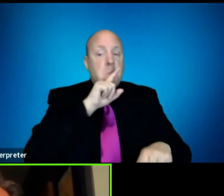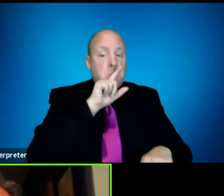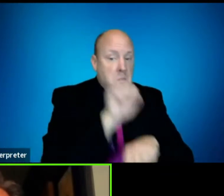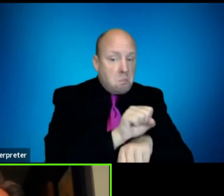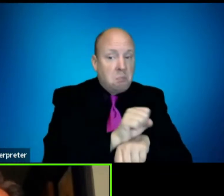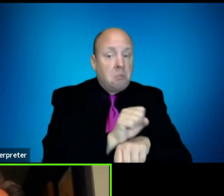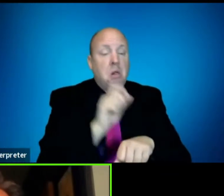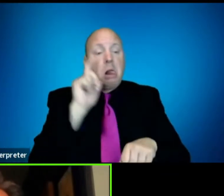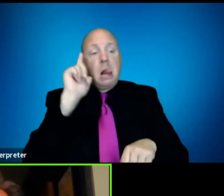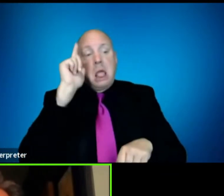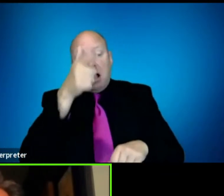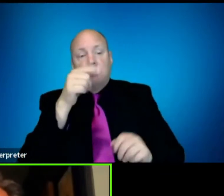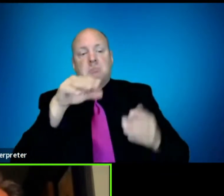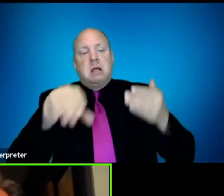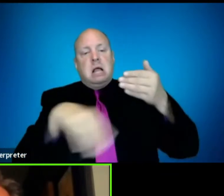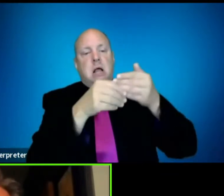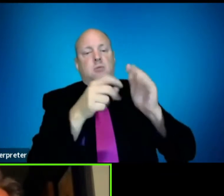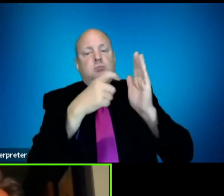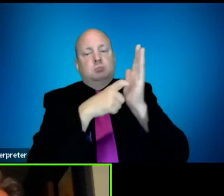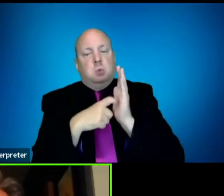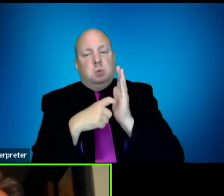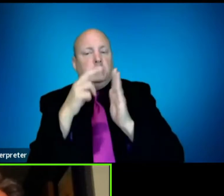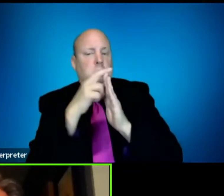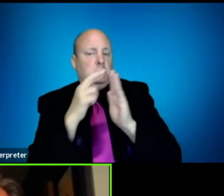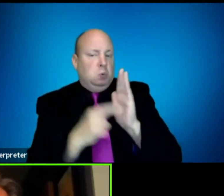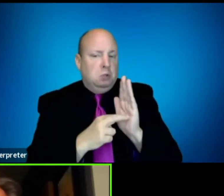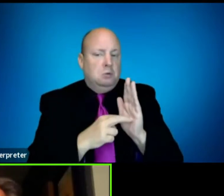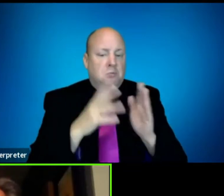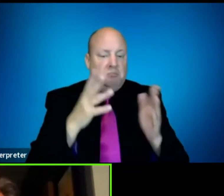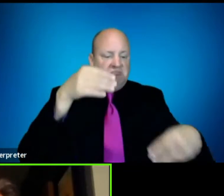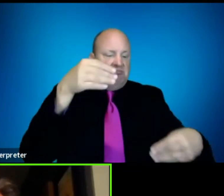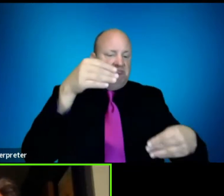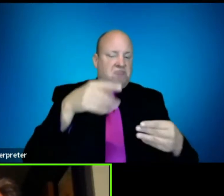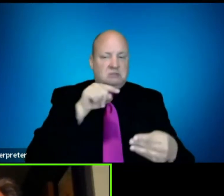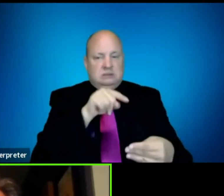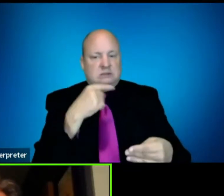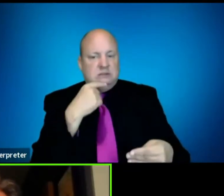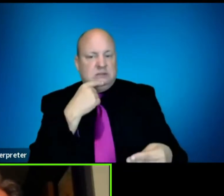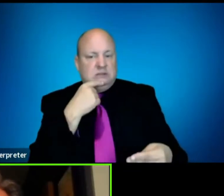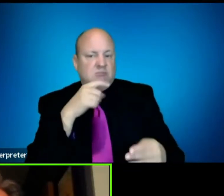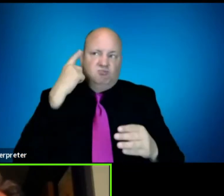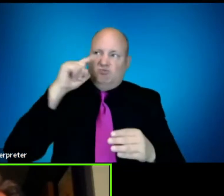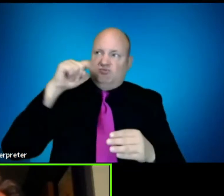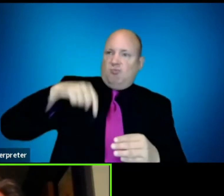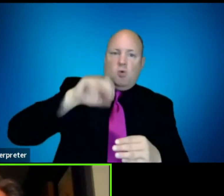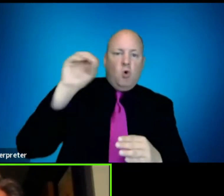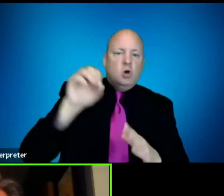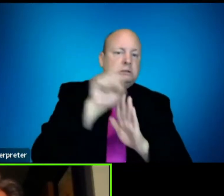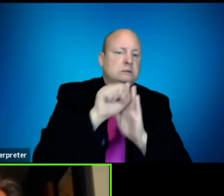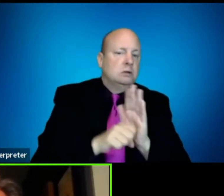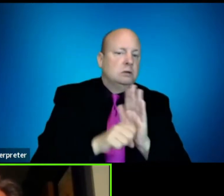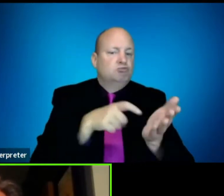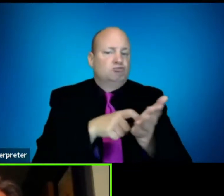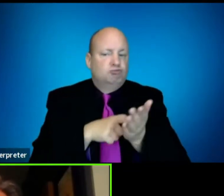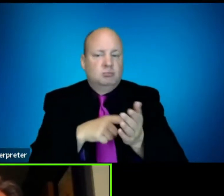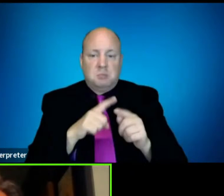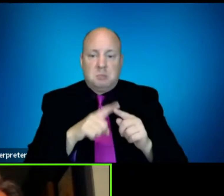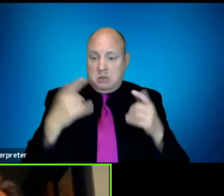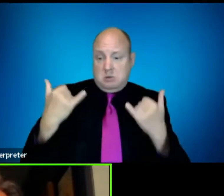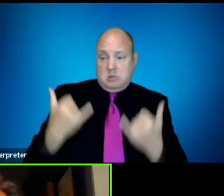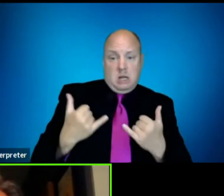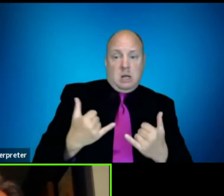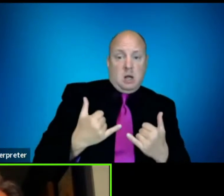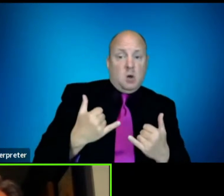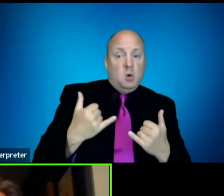mandate in Oregon across schools. Right now, schools under the existing statutes can choose to